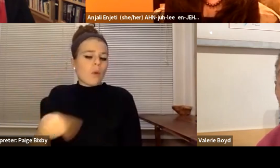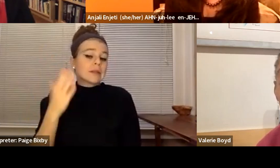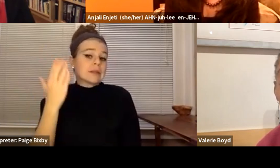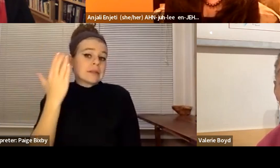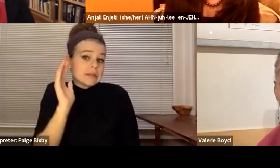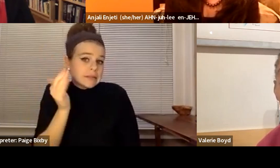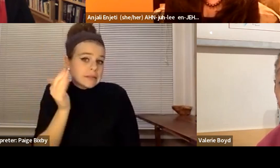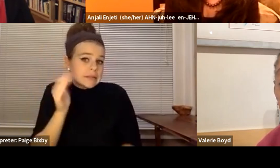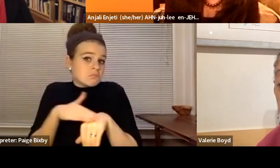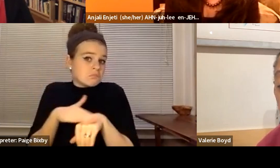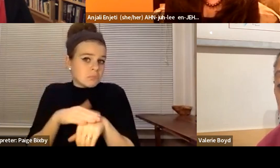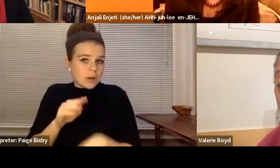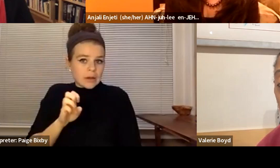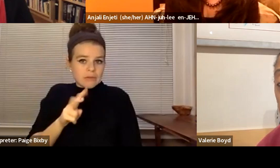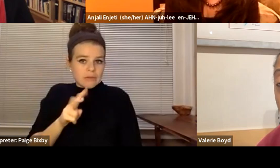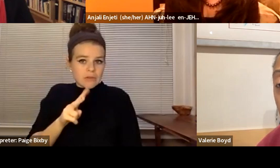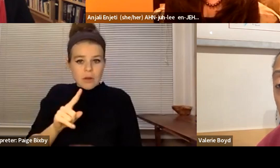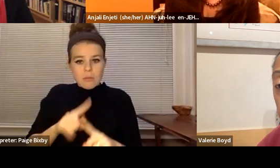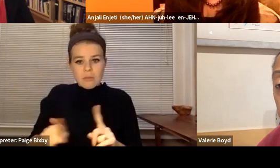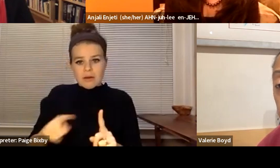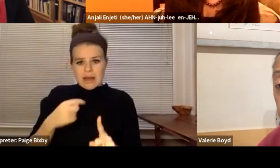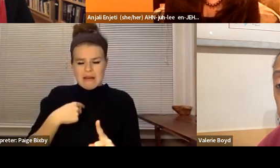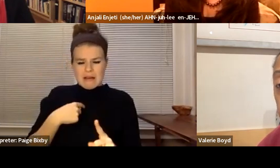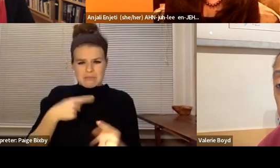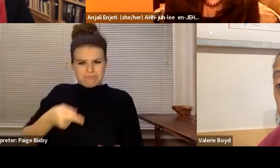And I have a hard time even mentally choking a dog.